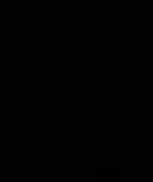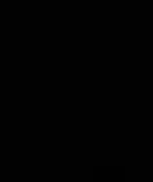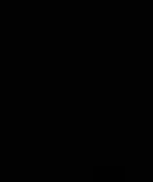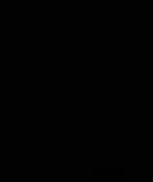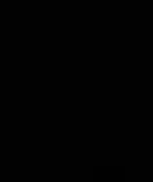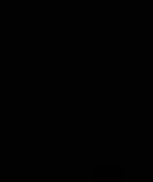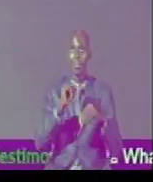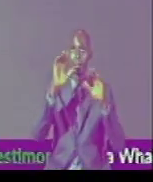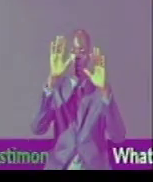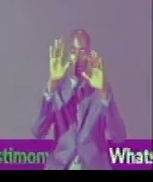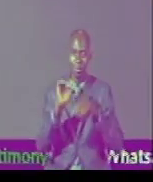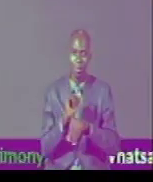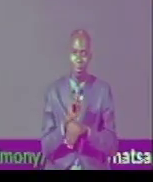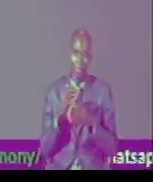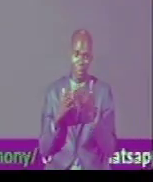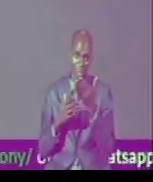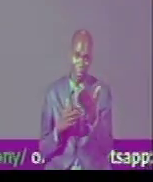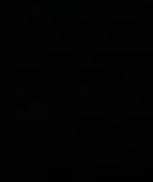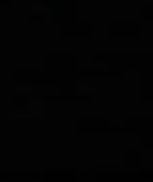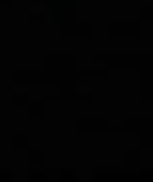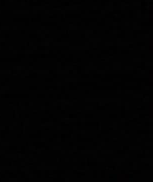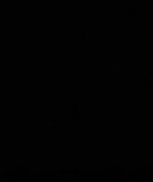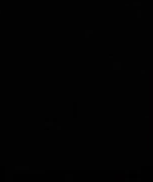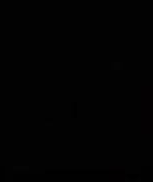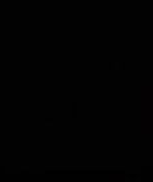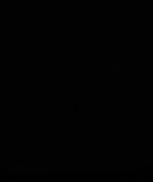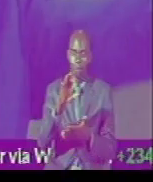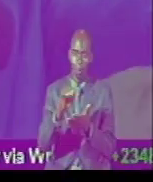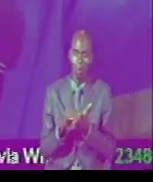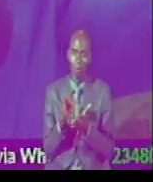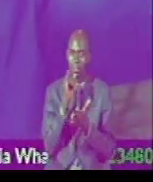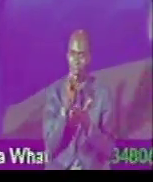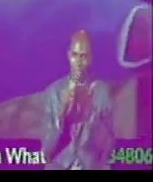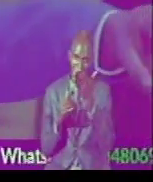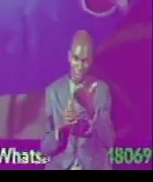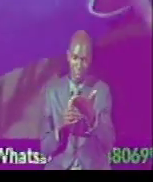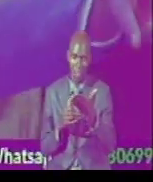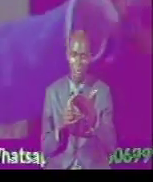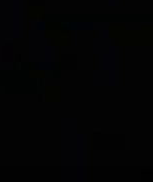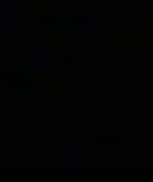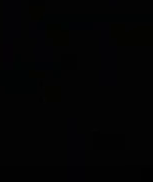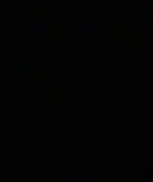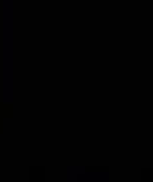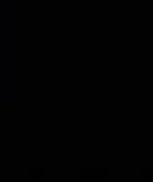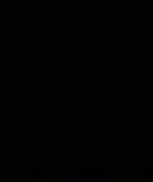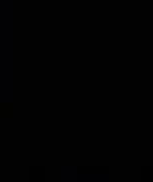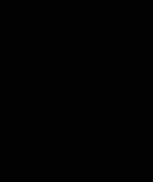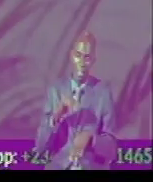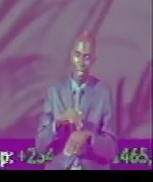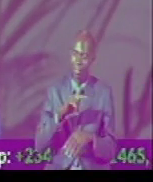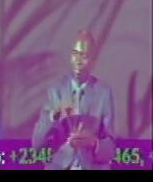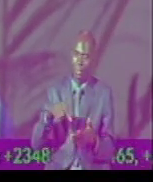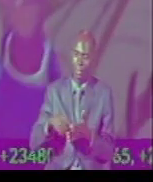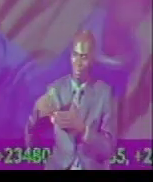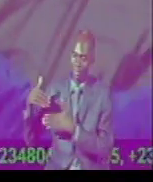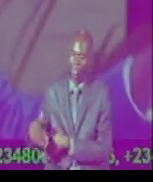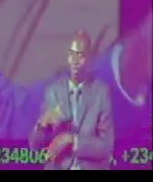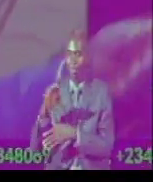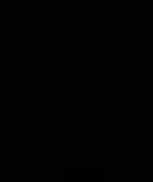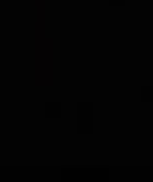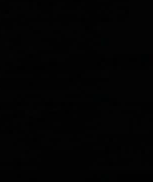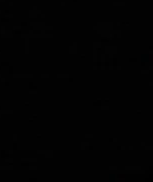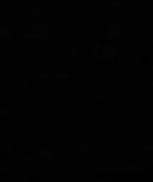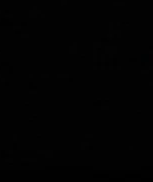At this row, here, yours is there. There, in this row, yours is there. Pick it. Come